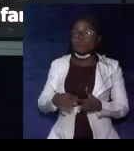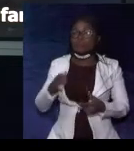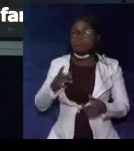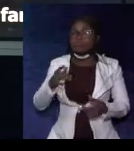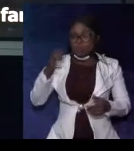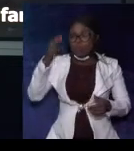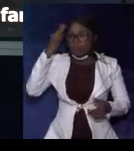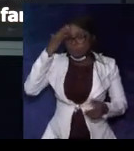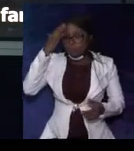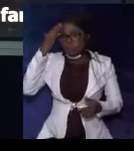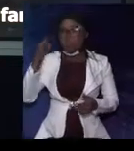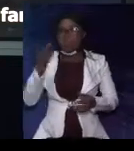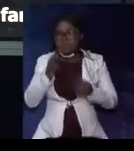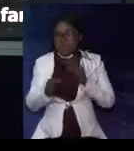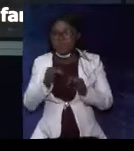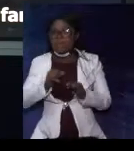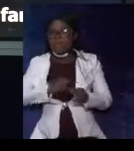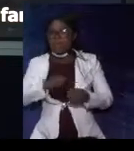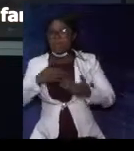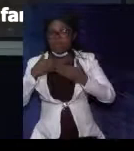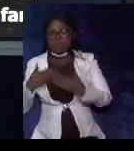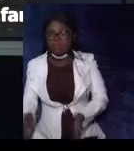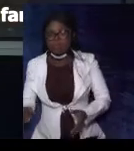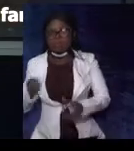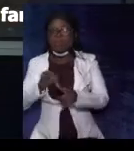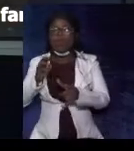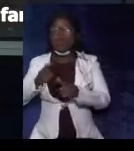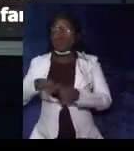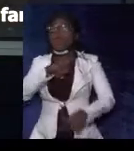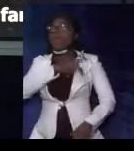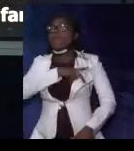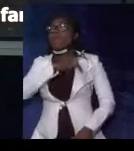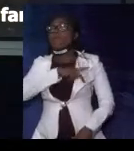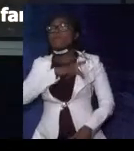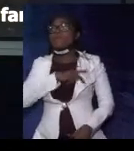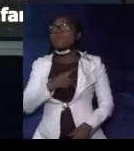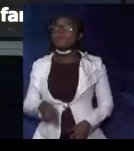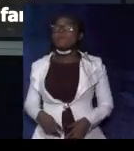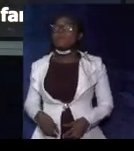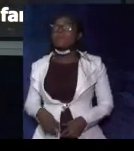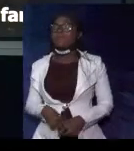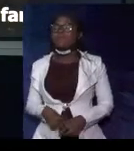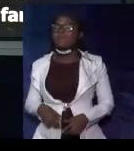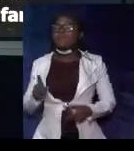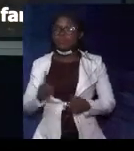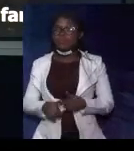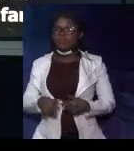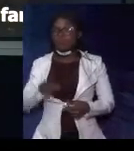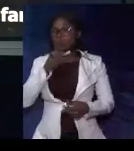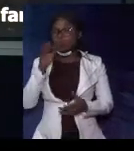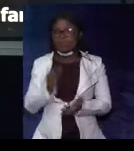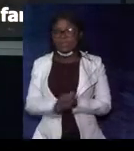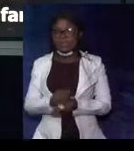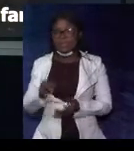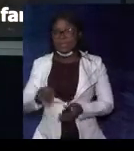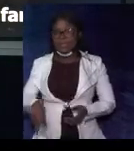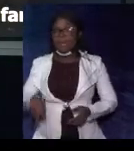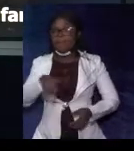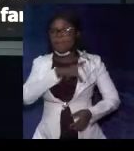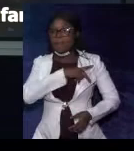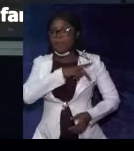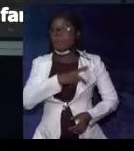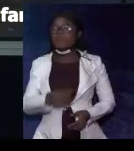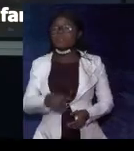the farmer to really determine how he's running the farm, whether to adjust or what to do more to